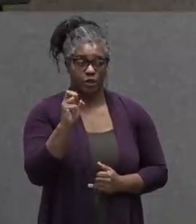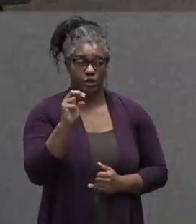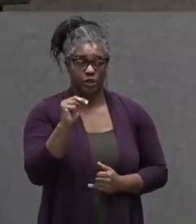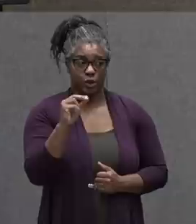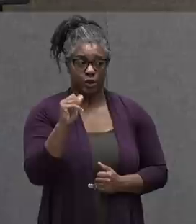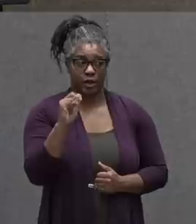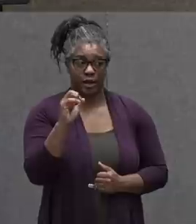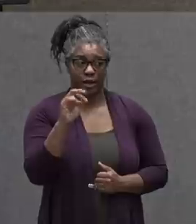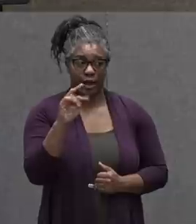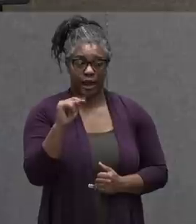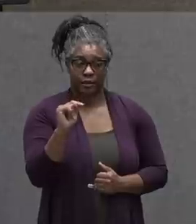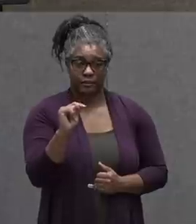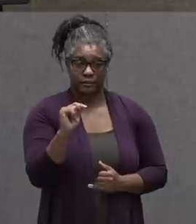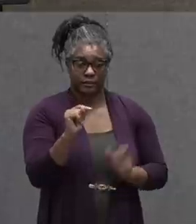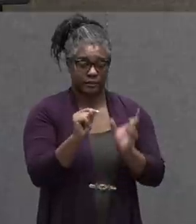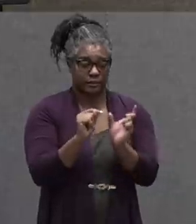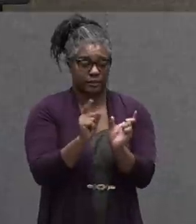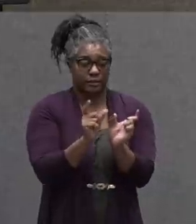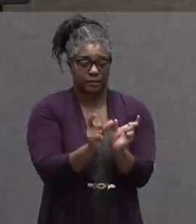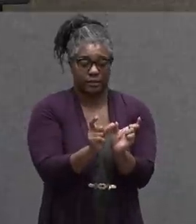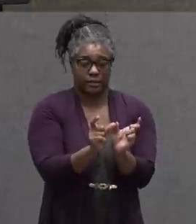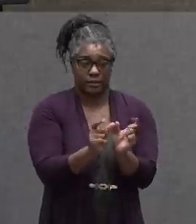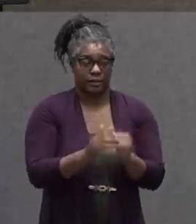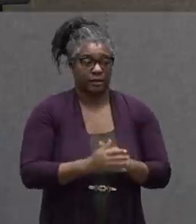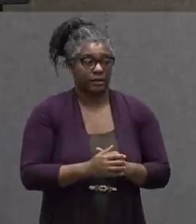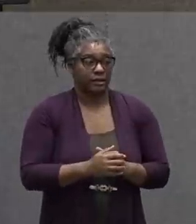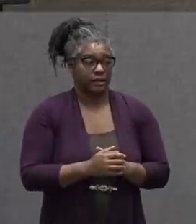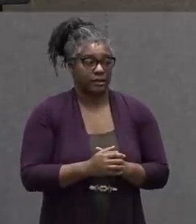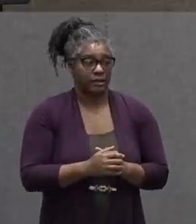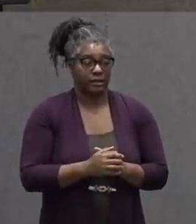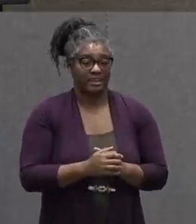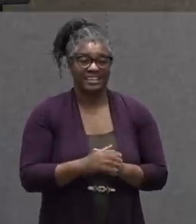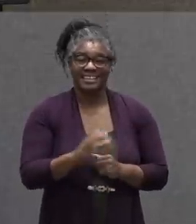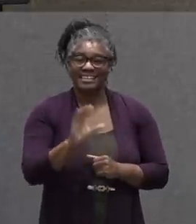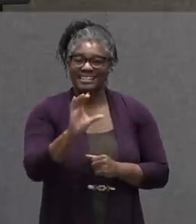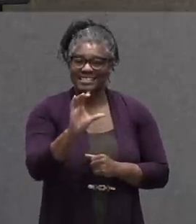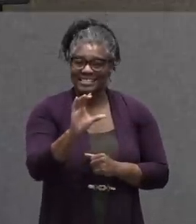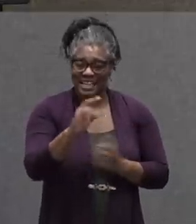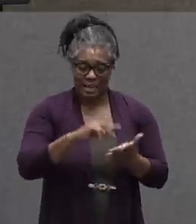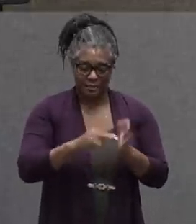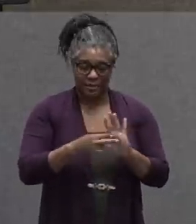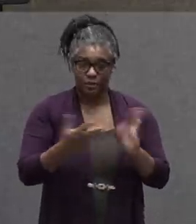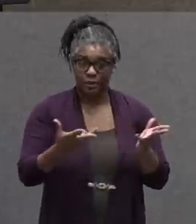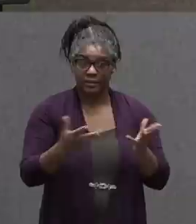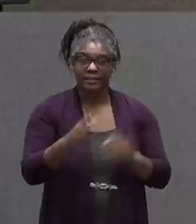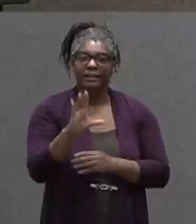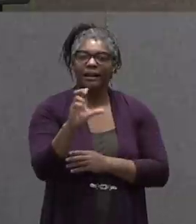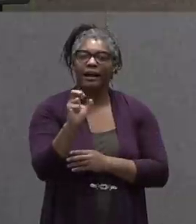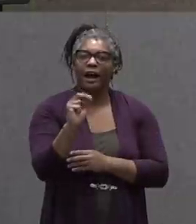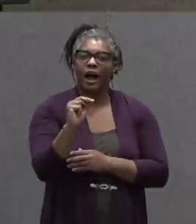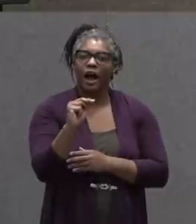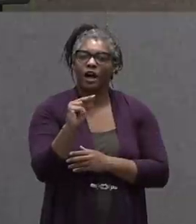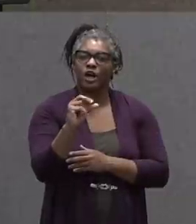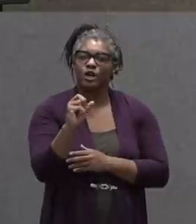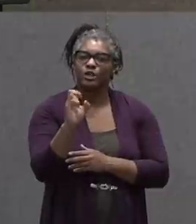I'm writing the letter C to stand for consonant. And